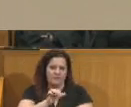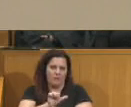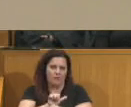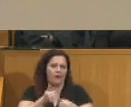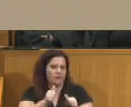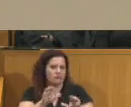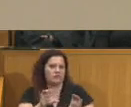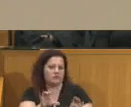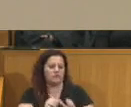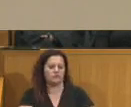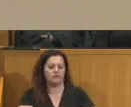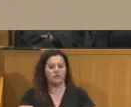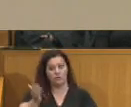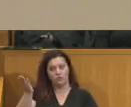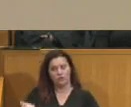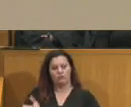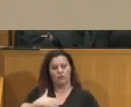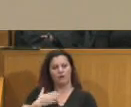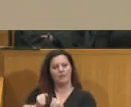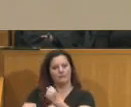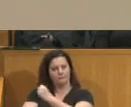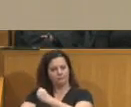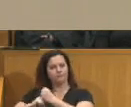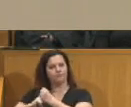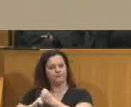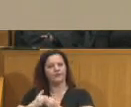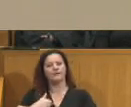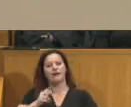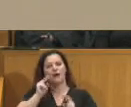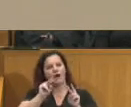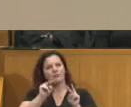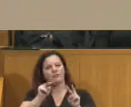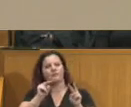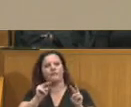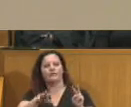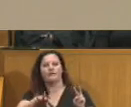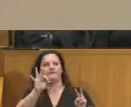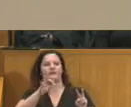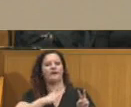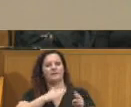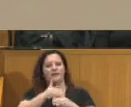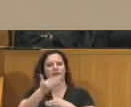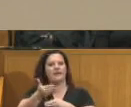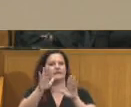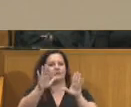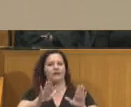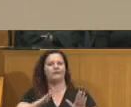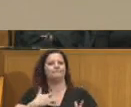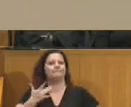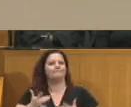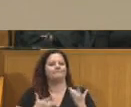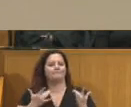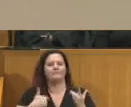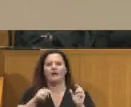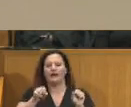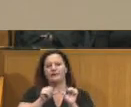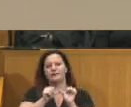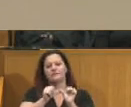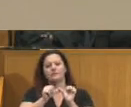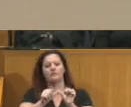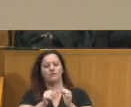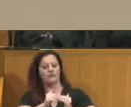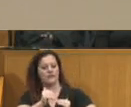Protection Plan for Charlotte Water customers, along with many projects throughout District 3, just to name a few. I have been blessed to